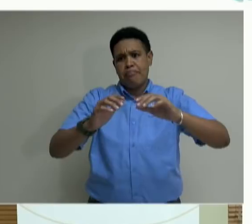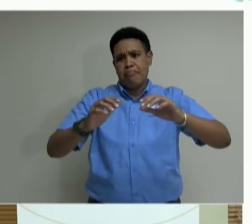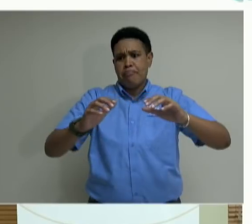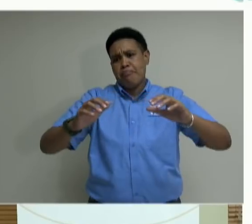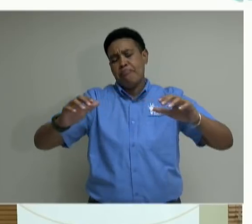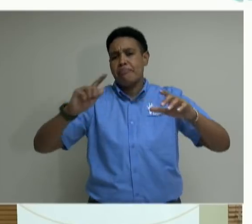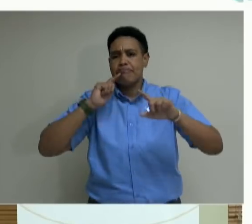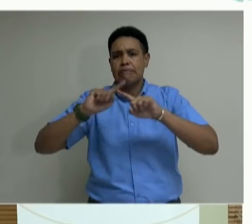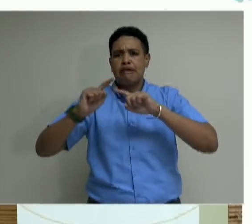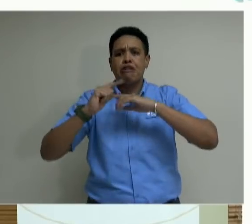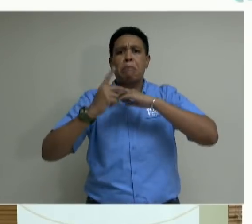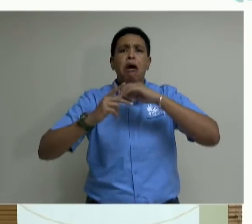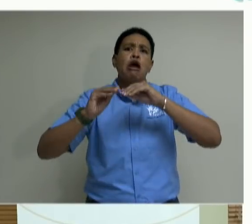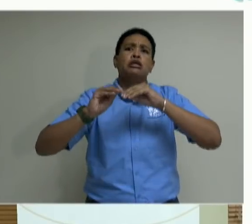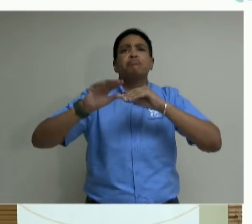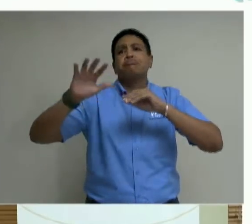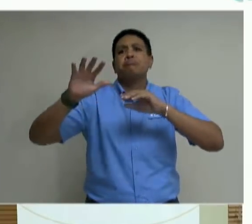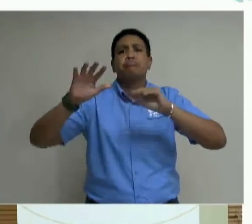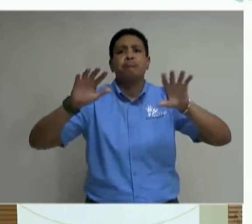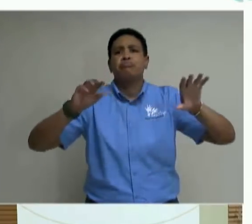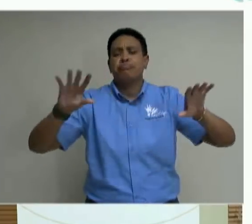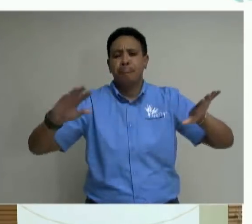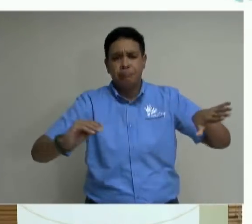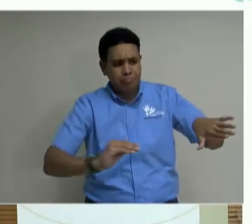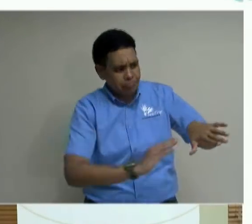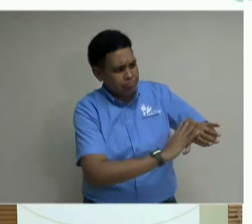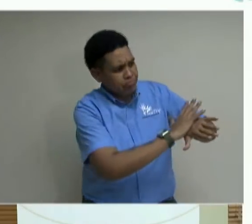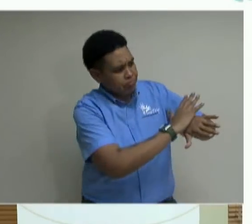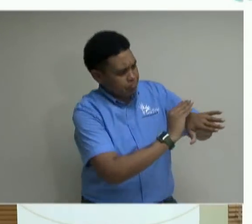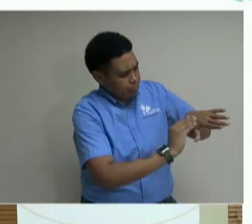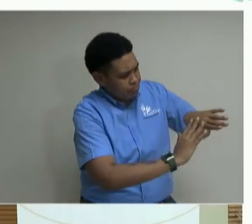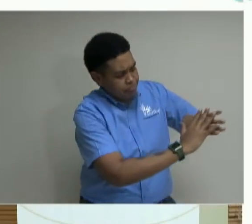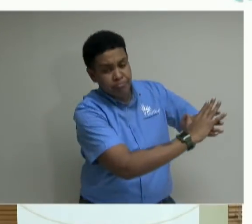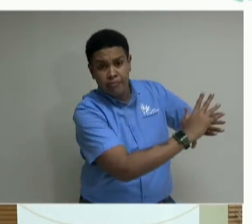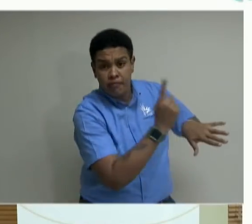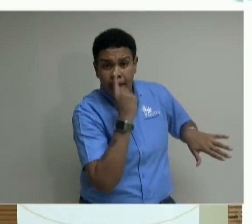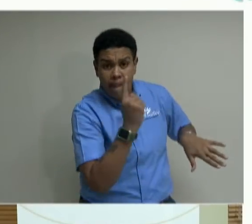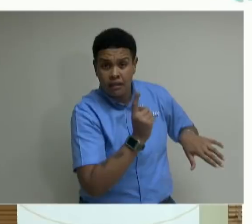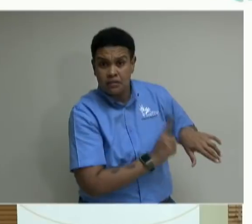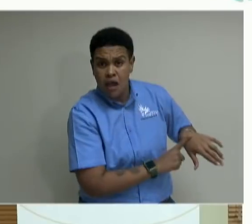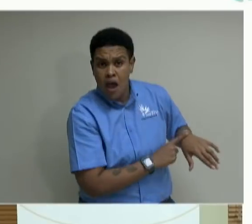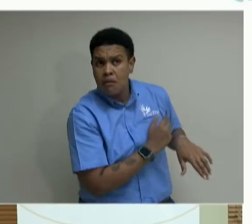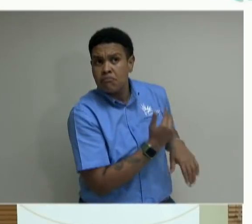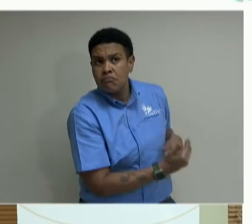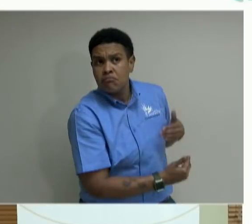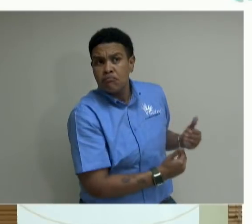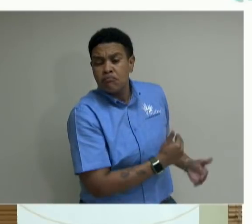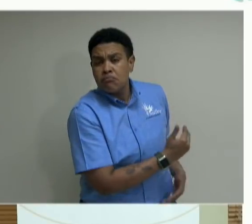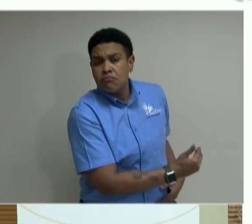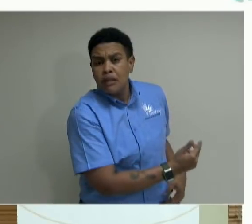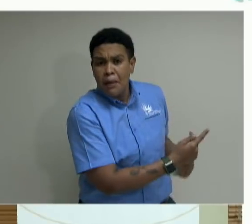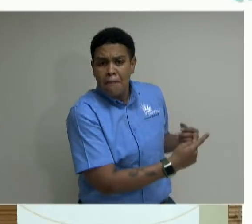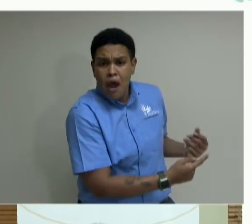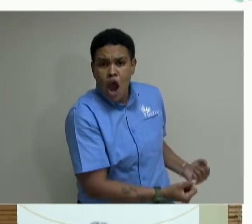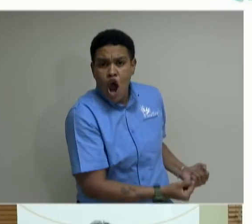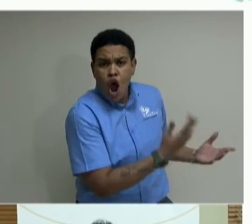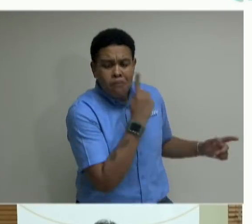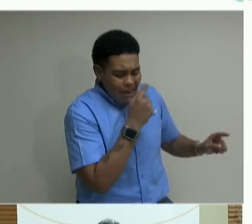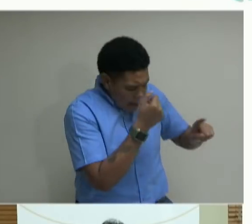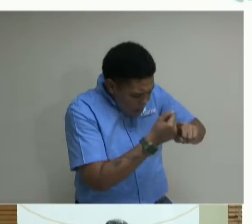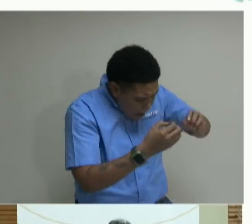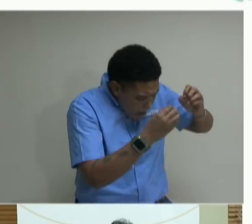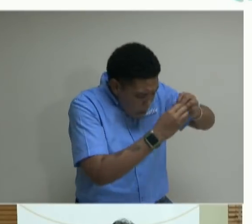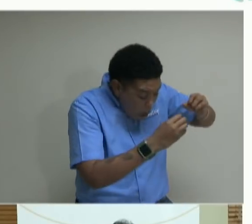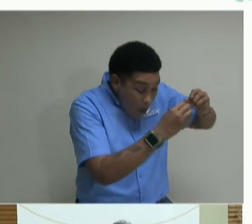different parishes. As we move through time, we would have seen that the number of parishes would have been affected more and more,